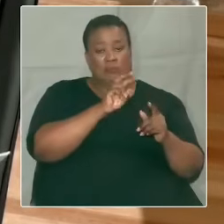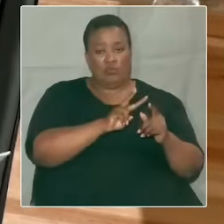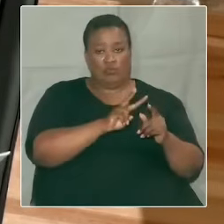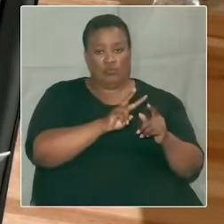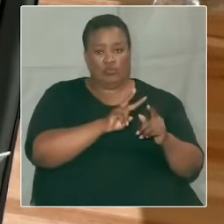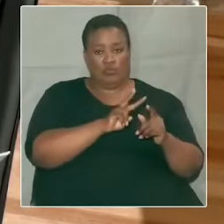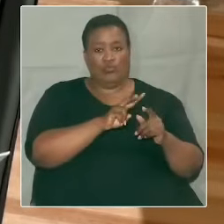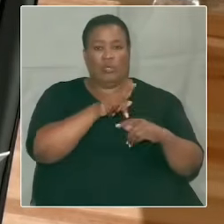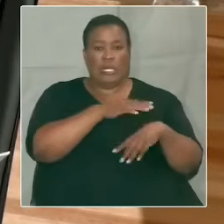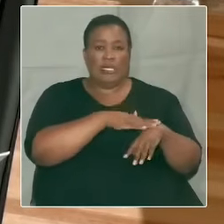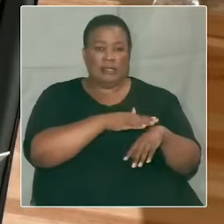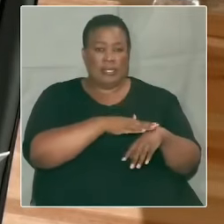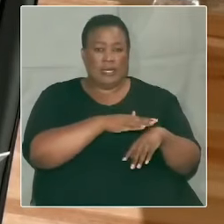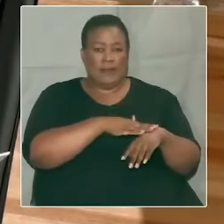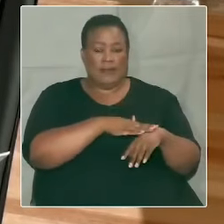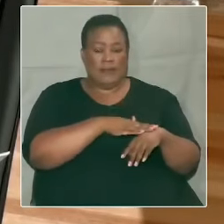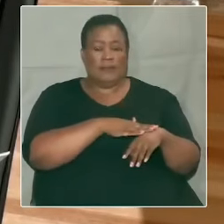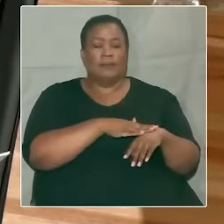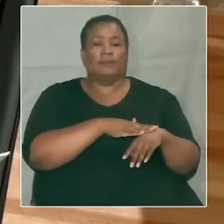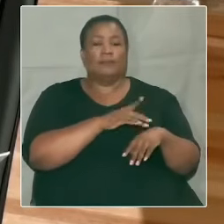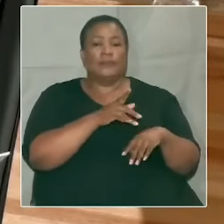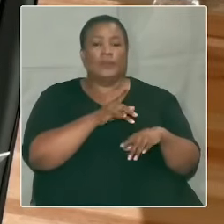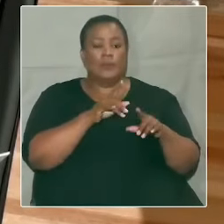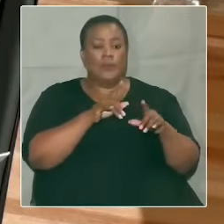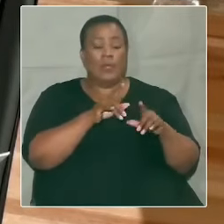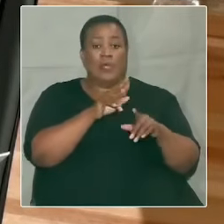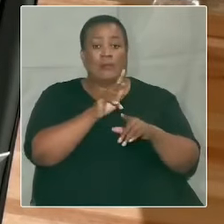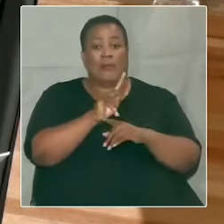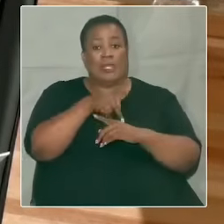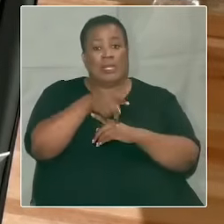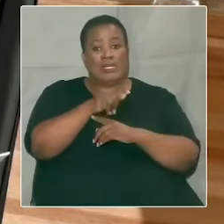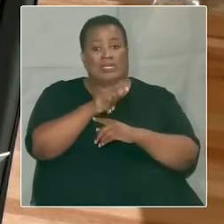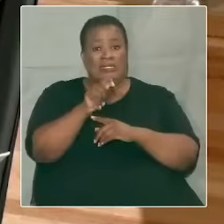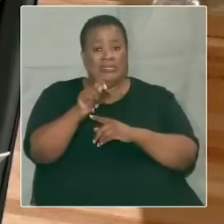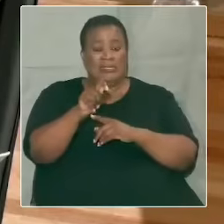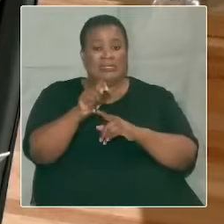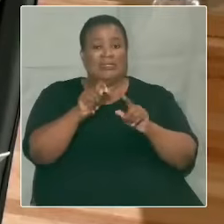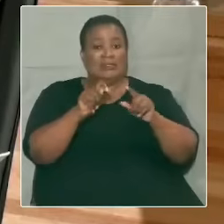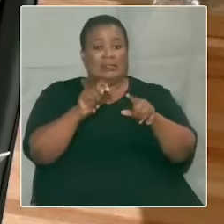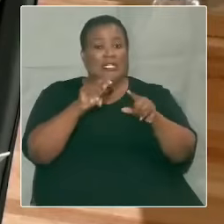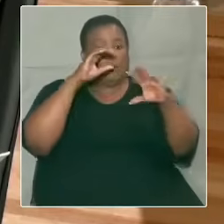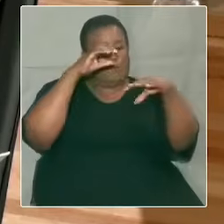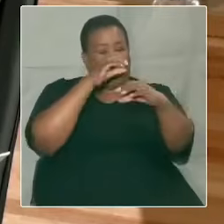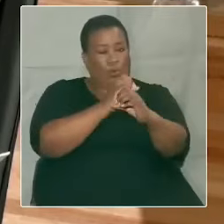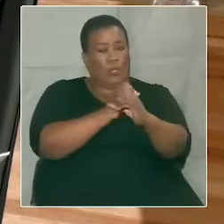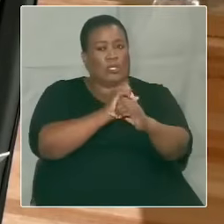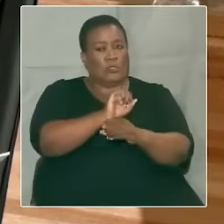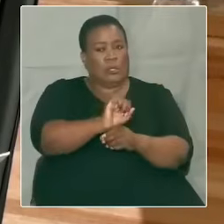was the focus of the task team specifically